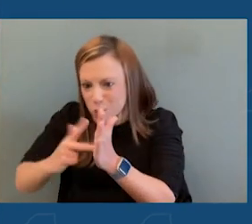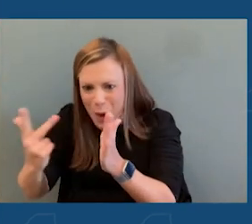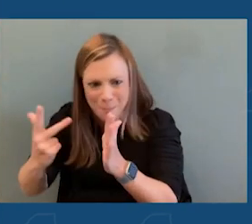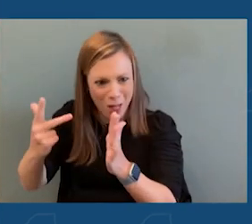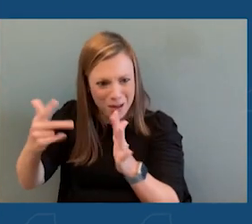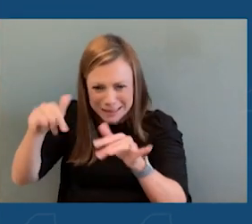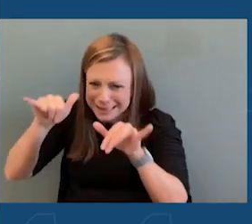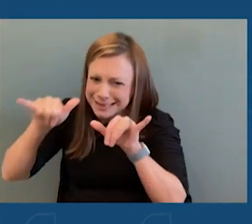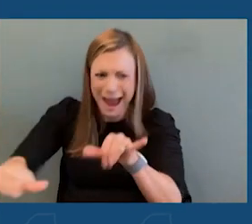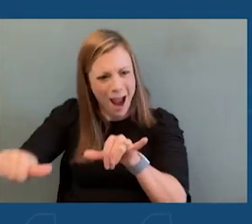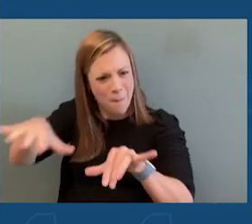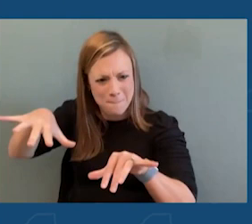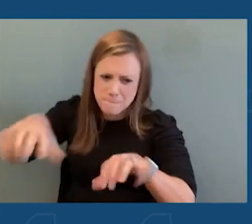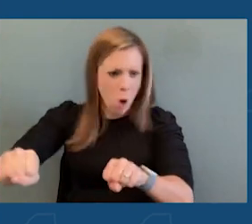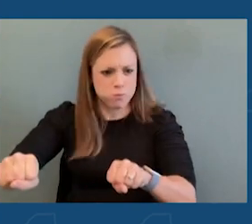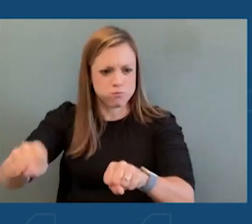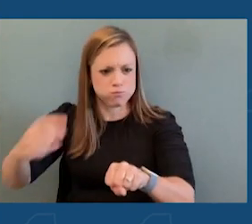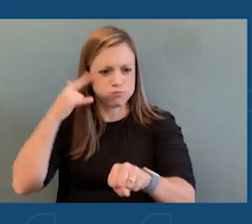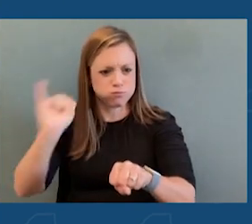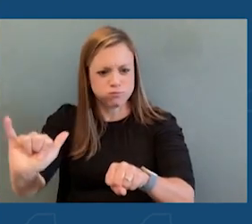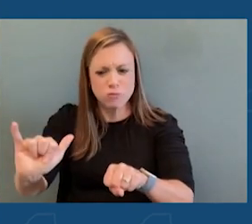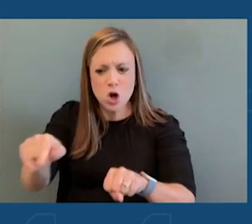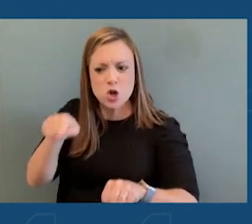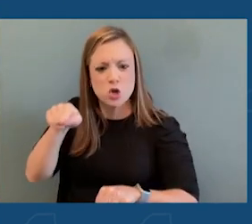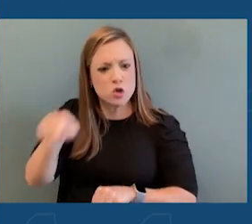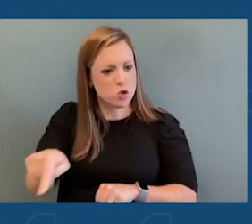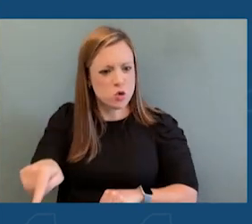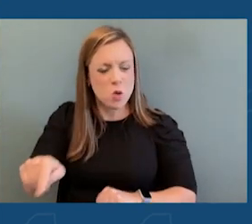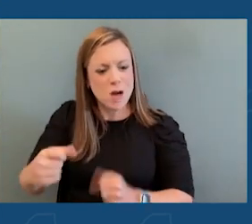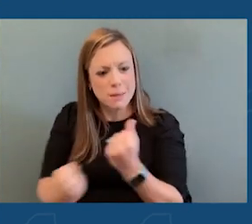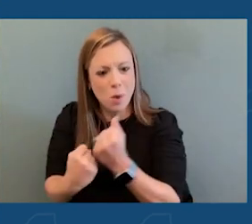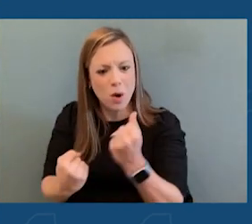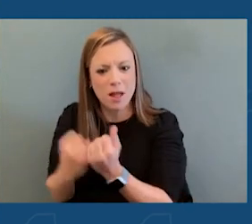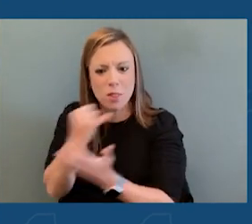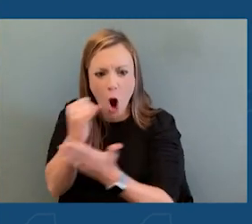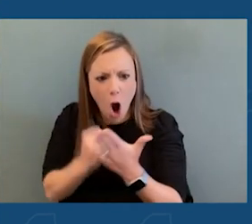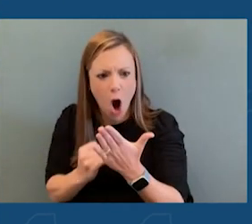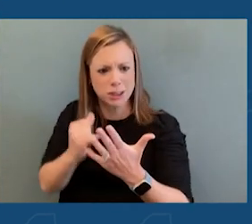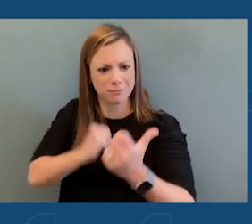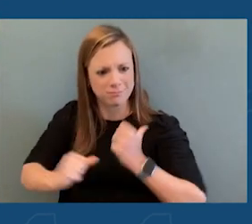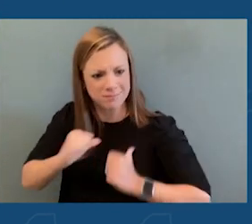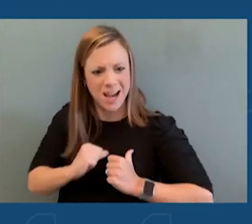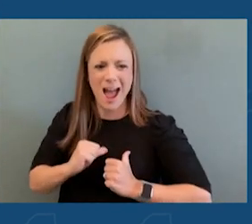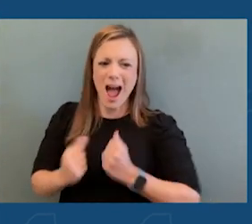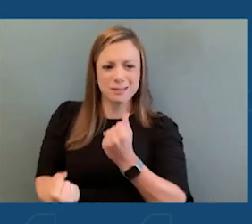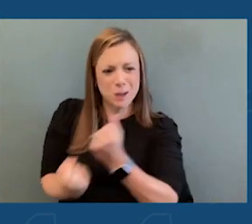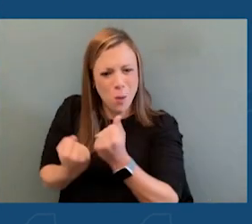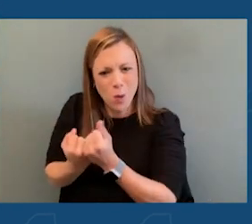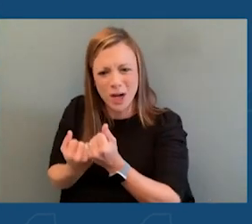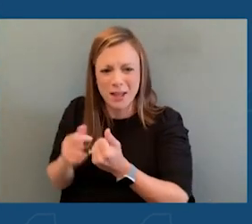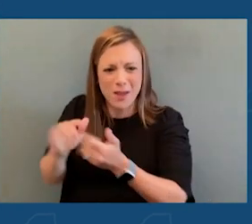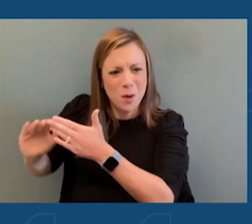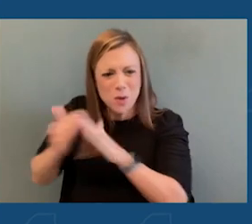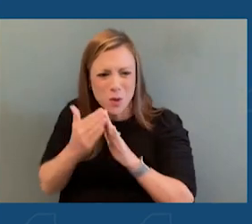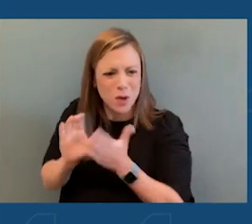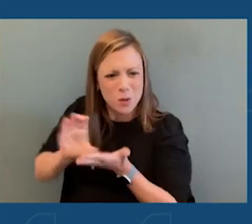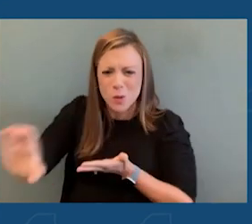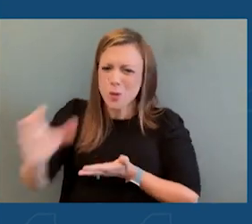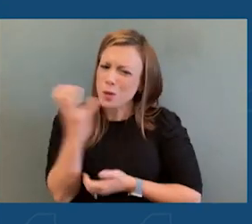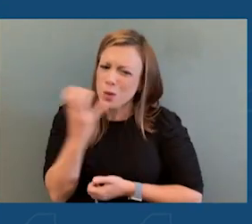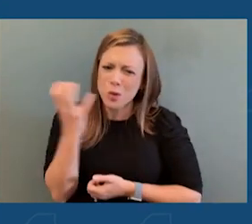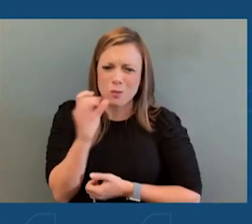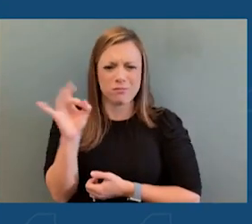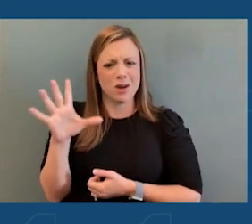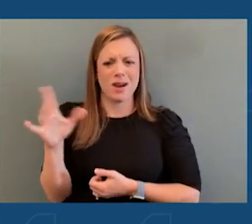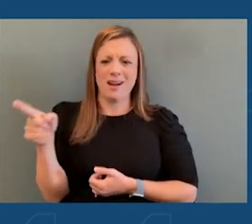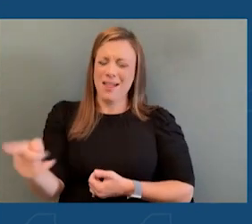the arts. You are supporting a healthy, stronger community in so many ways. I cannot thank you enough. Un aplauso, señores, la familia